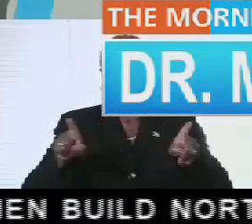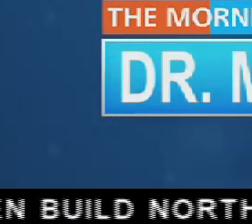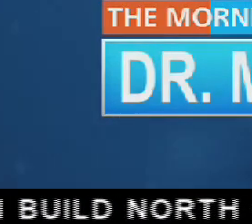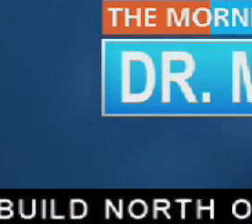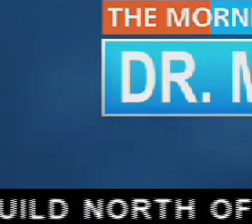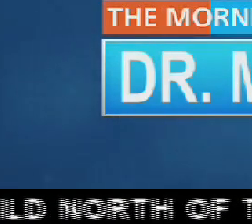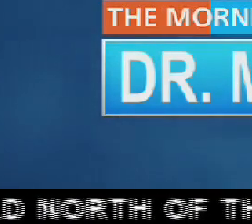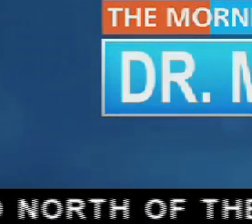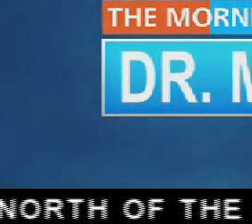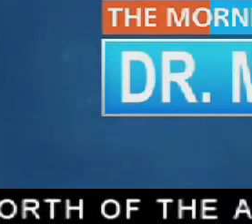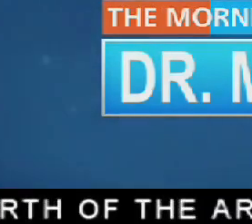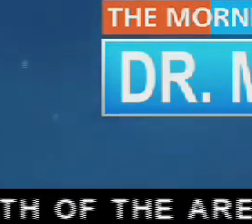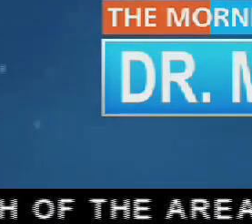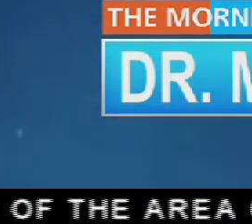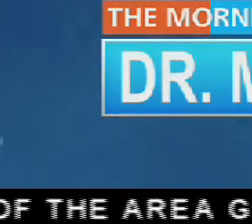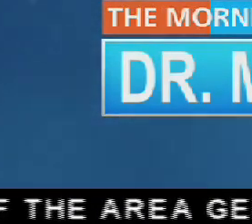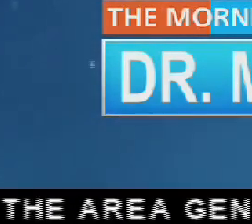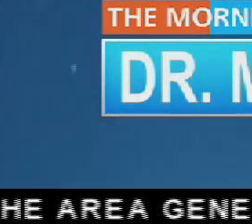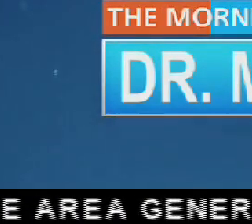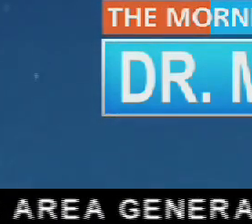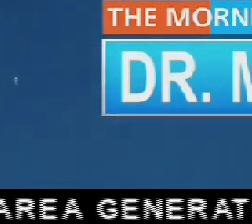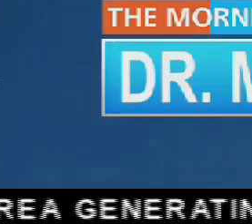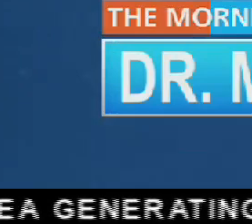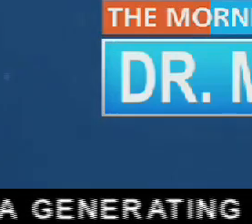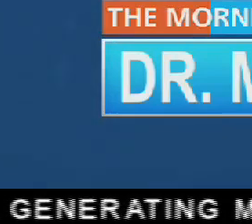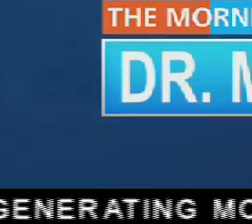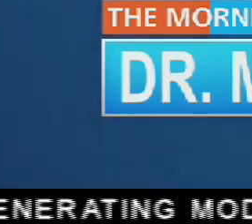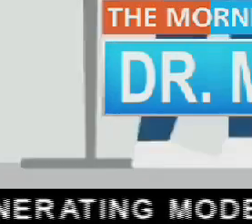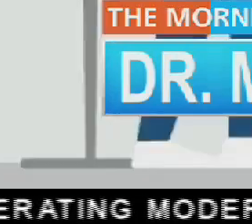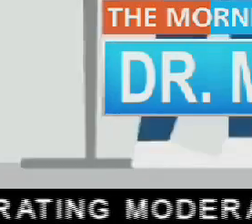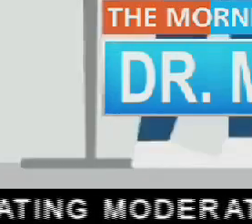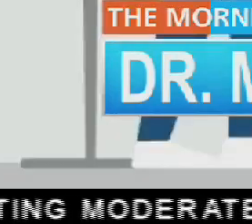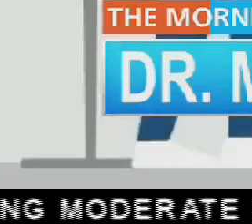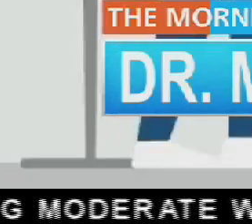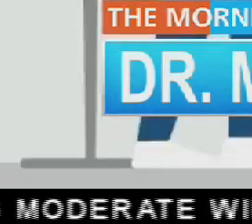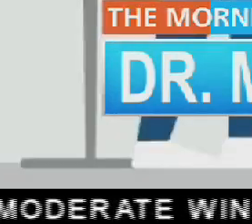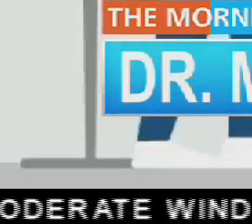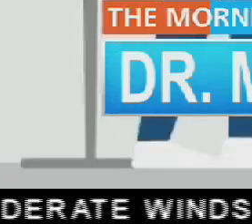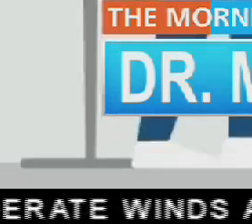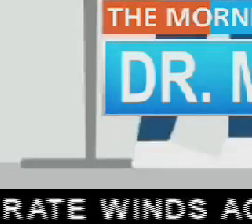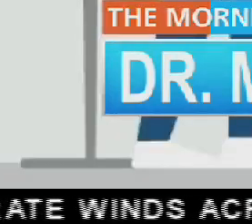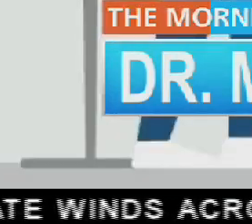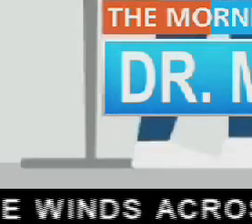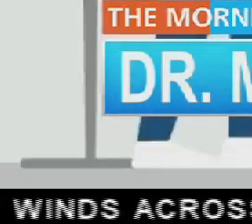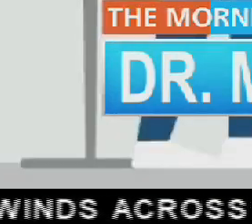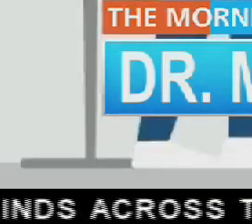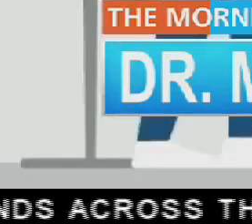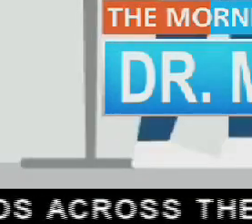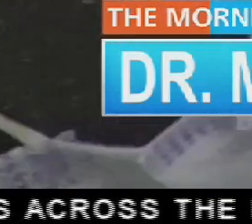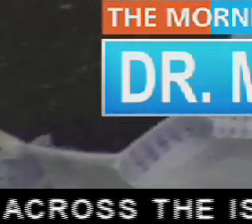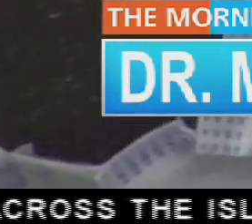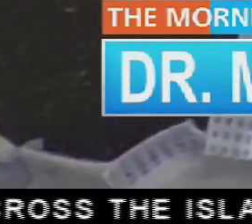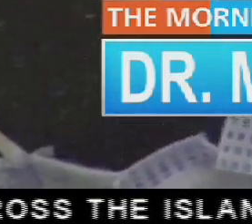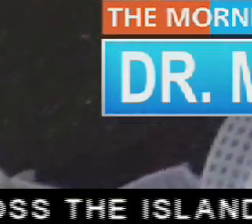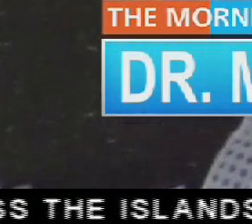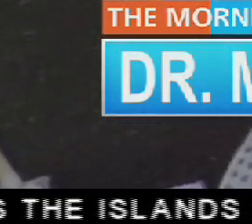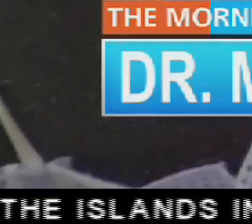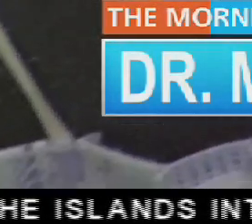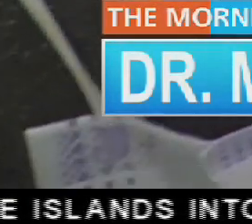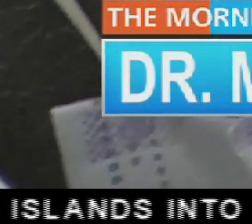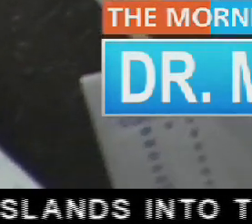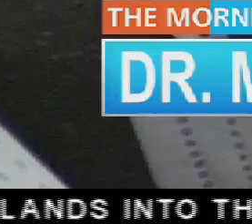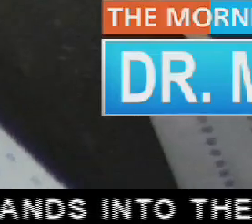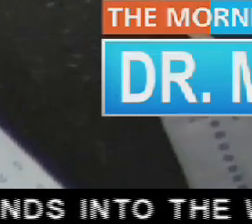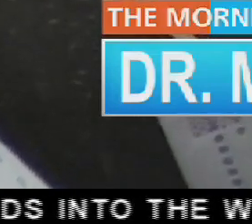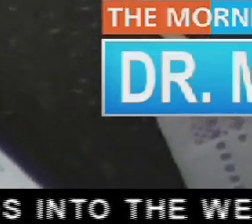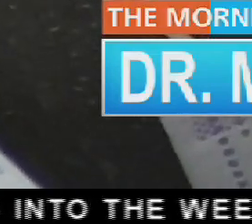Dr. Dahl-Regis has put in place strategies, policies, and procedures as it relates to managing COVID-19 and is